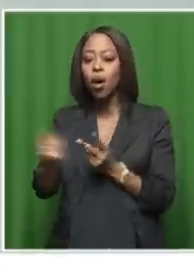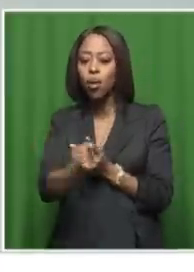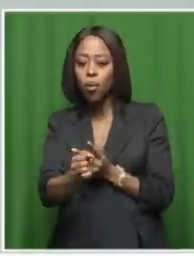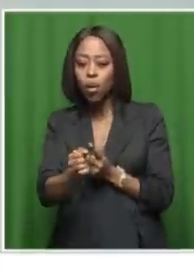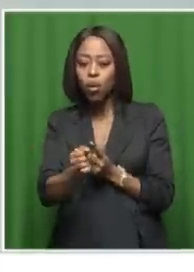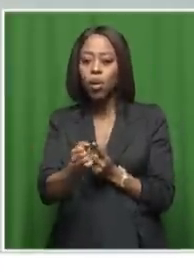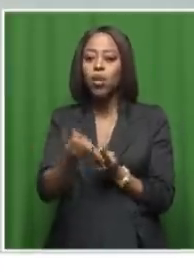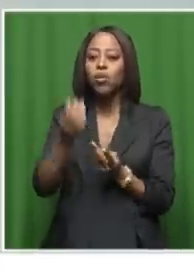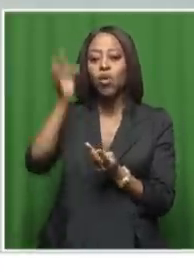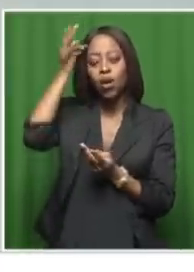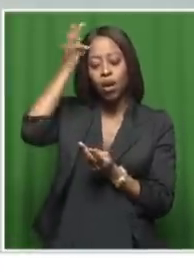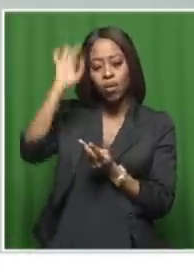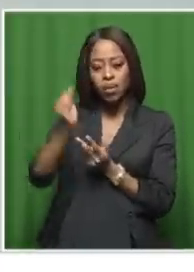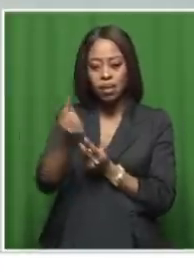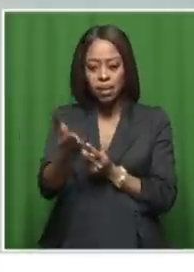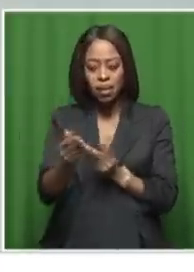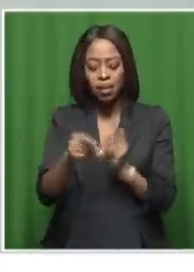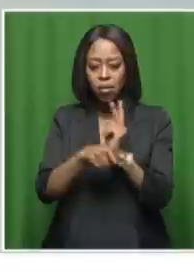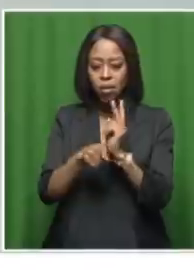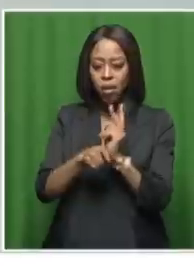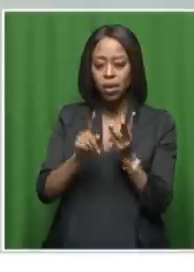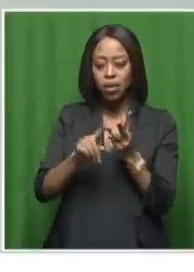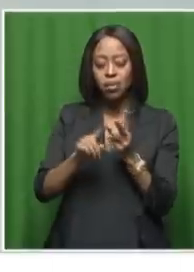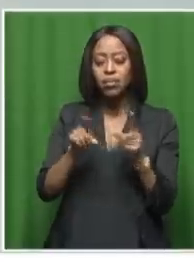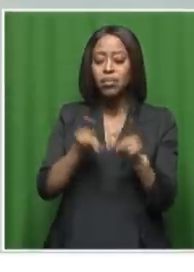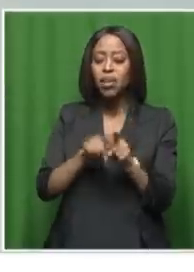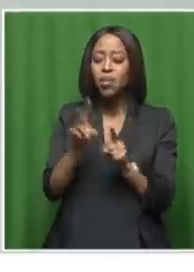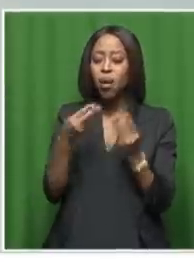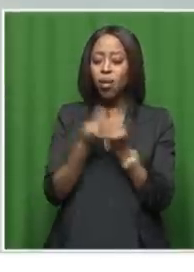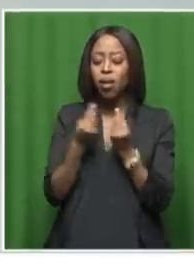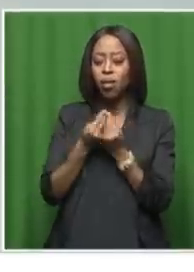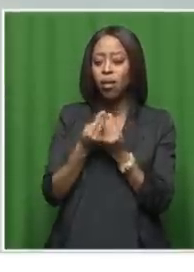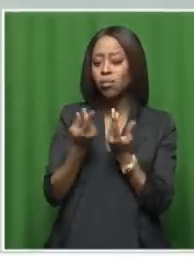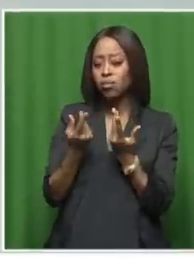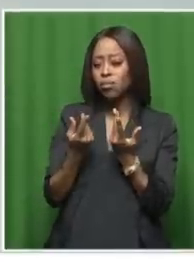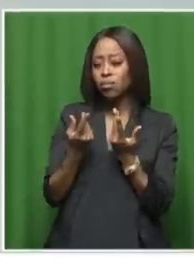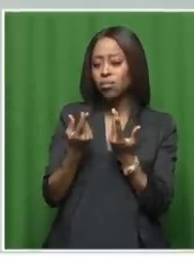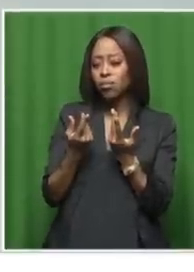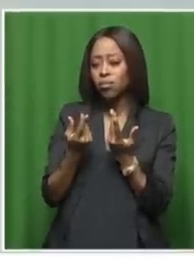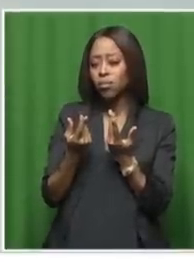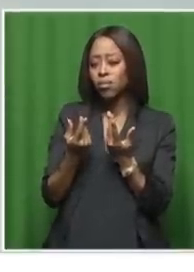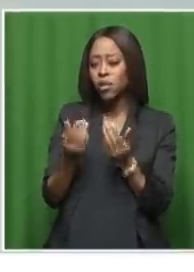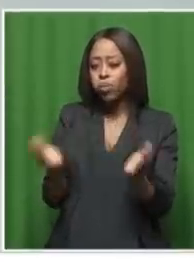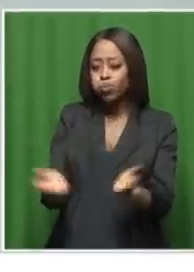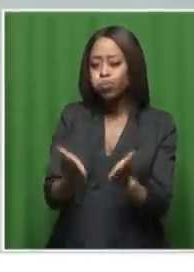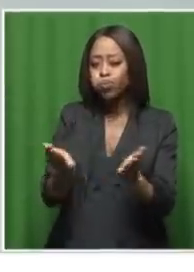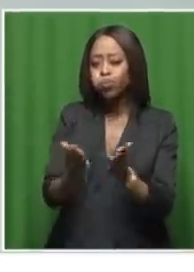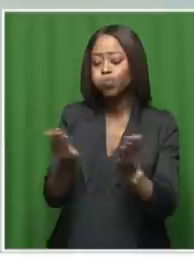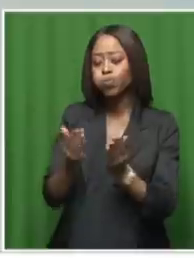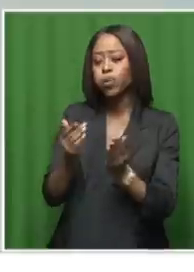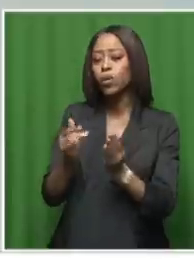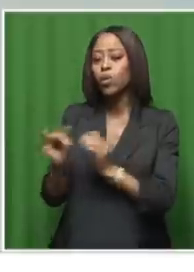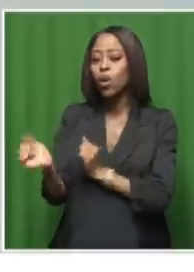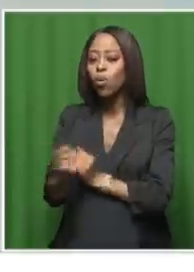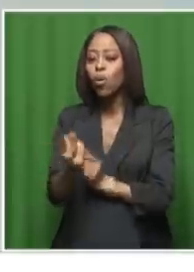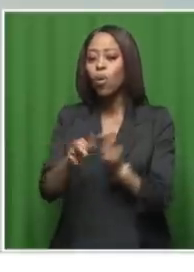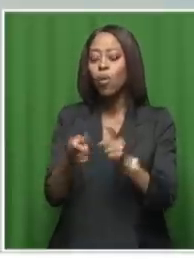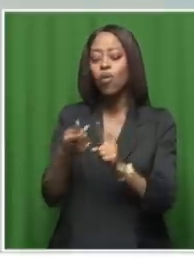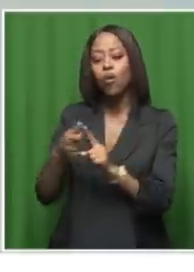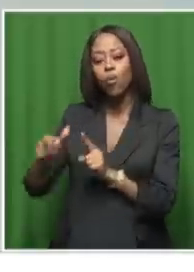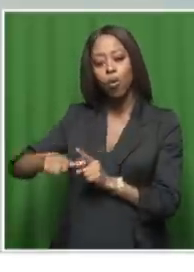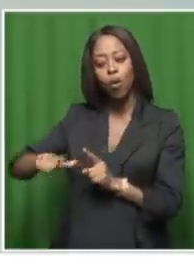and other instruments to challenge highly concentrated ownership patterns, drive localization, and open new